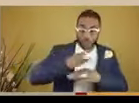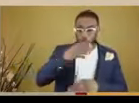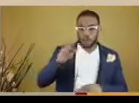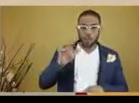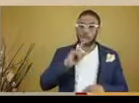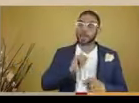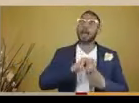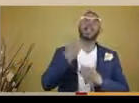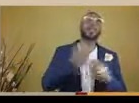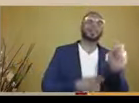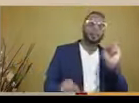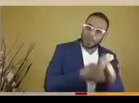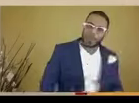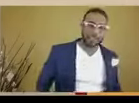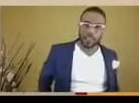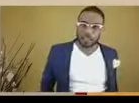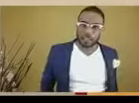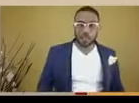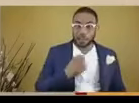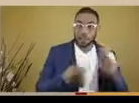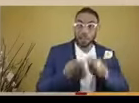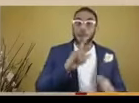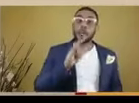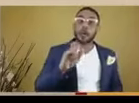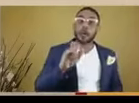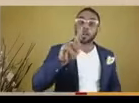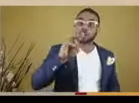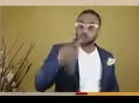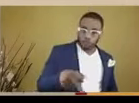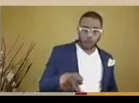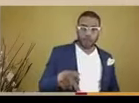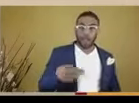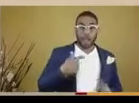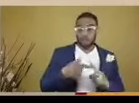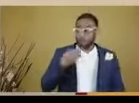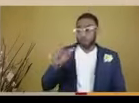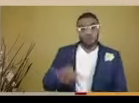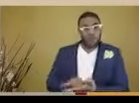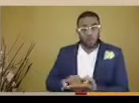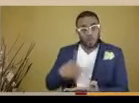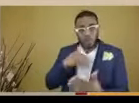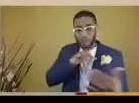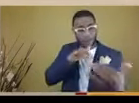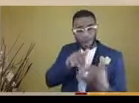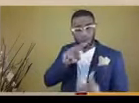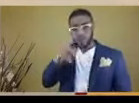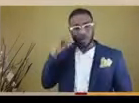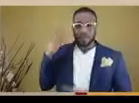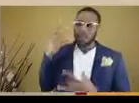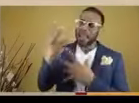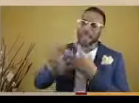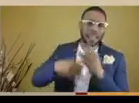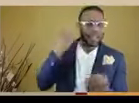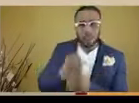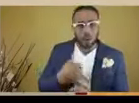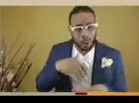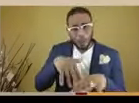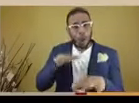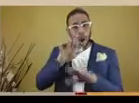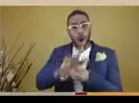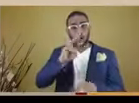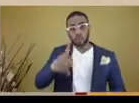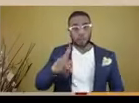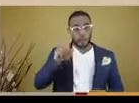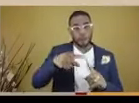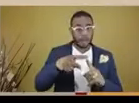a backlash. The backlash was Donald Trump. I'm from New York. We battled with Trump for decades. We marched on Trump about